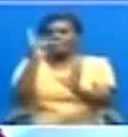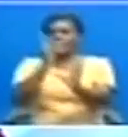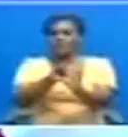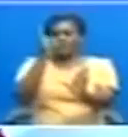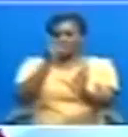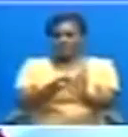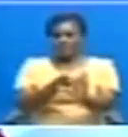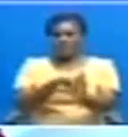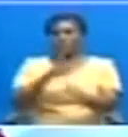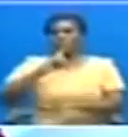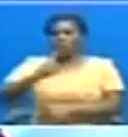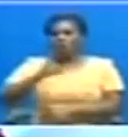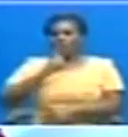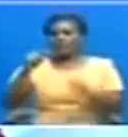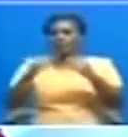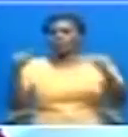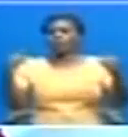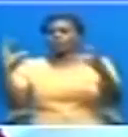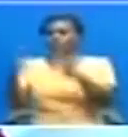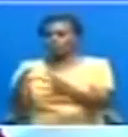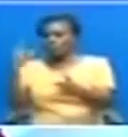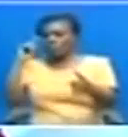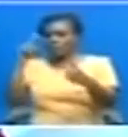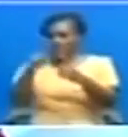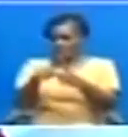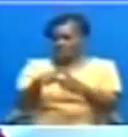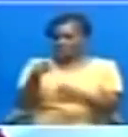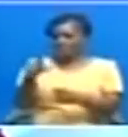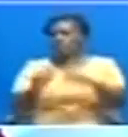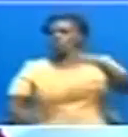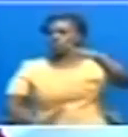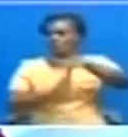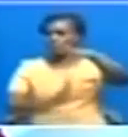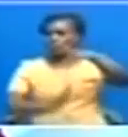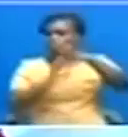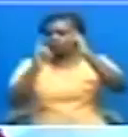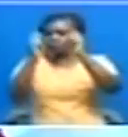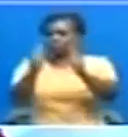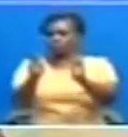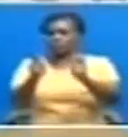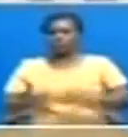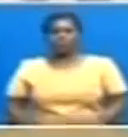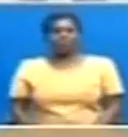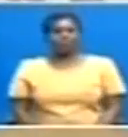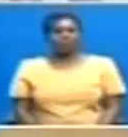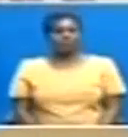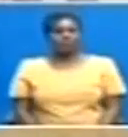are sending out a warning to their opponents that their intentions lie on the top prize.